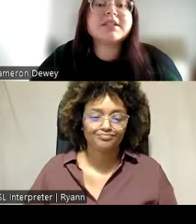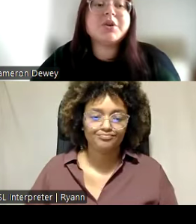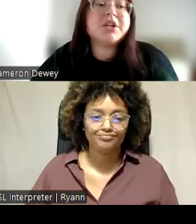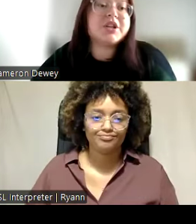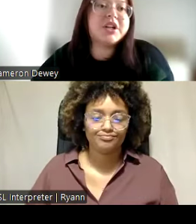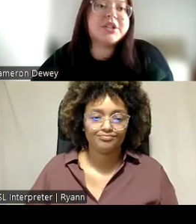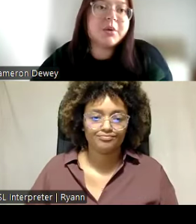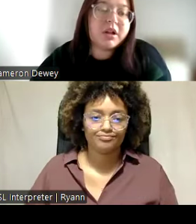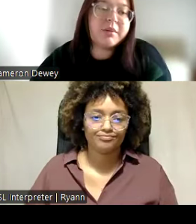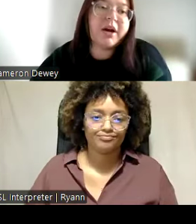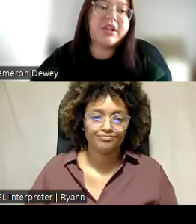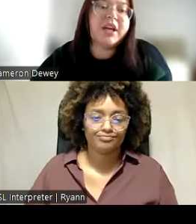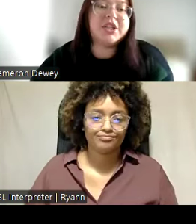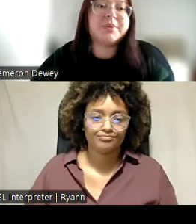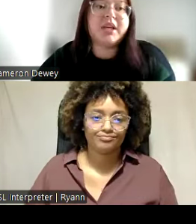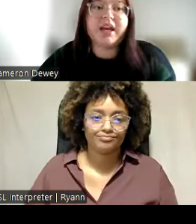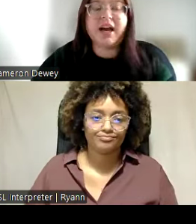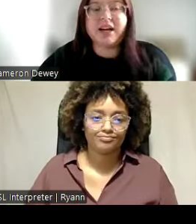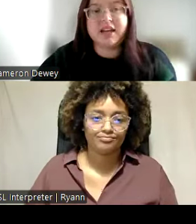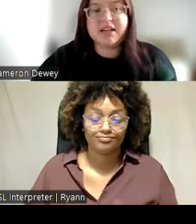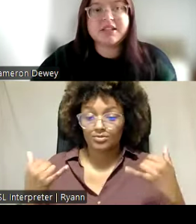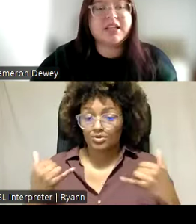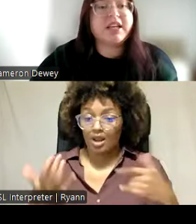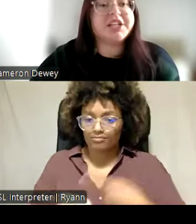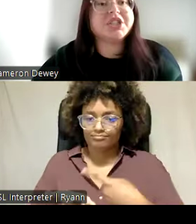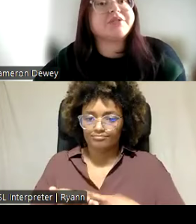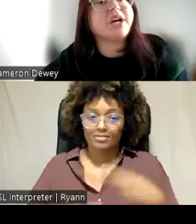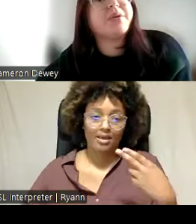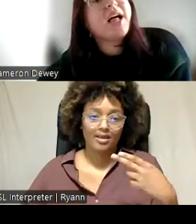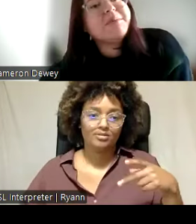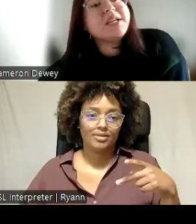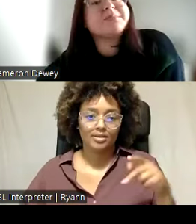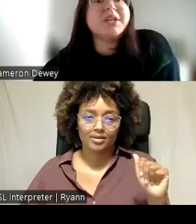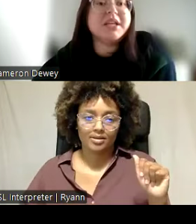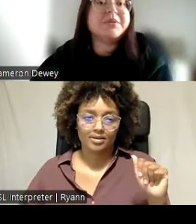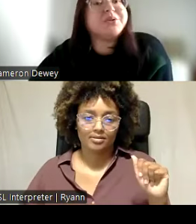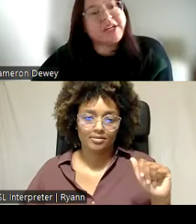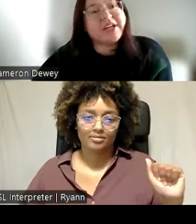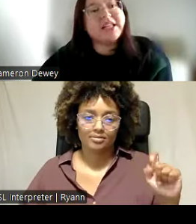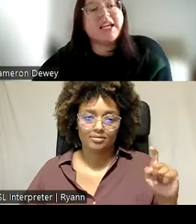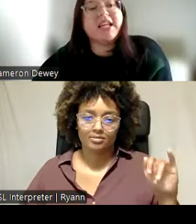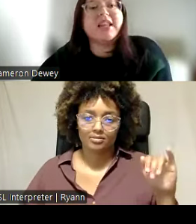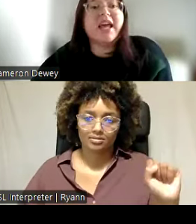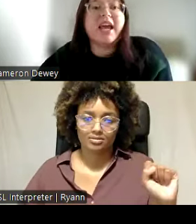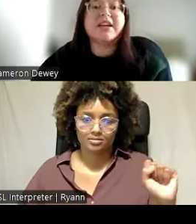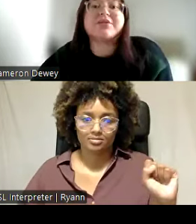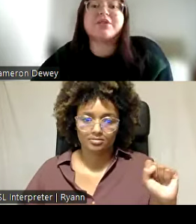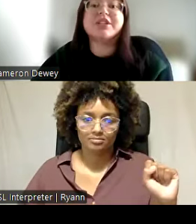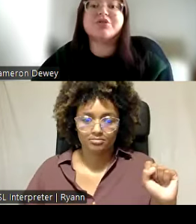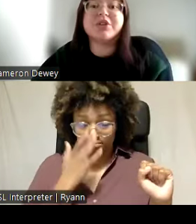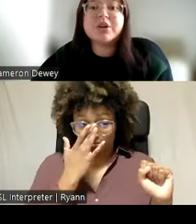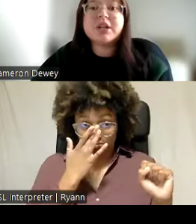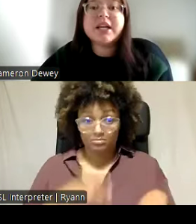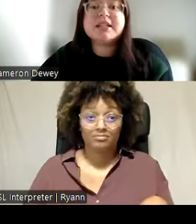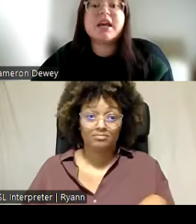So next I'm going to talk to you all about the HPA axis. The H is for hypothalamus, P, pituitary gland, and then A is for